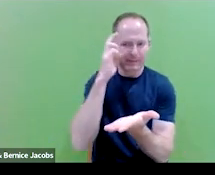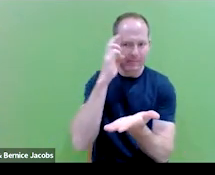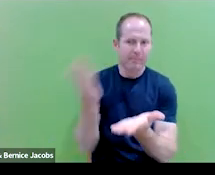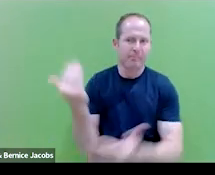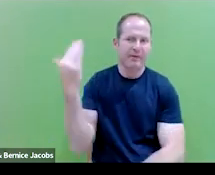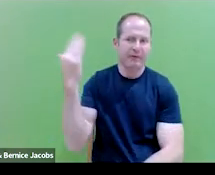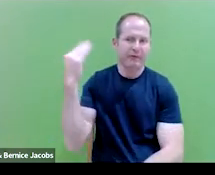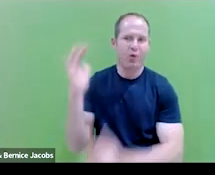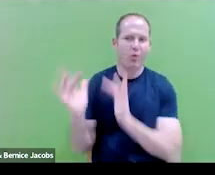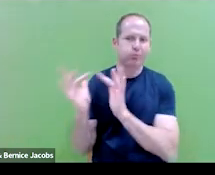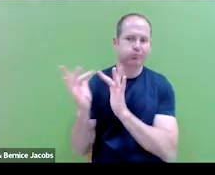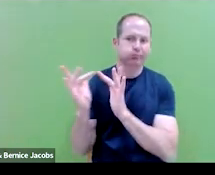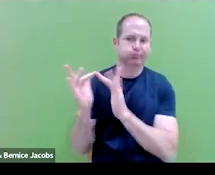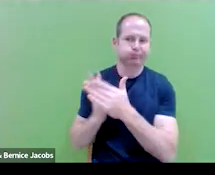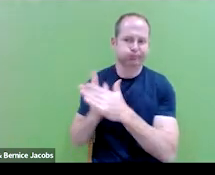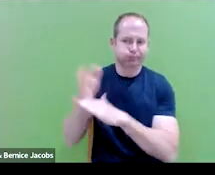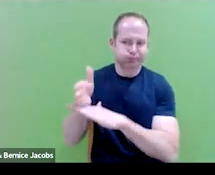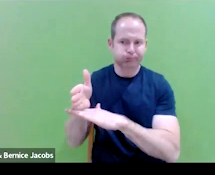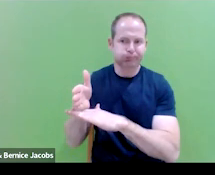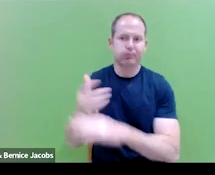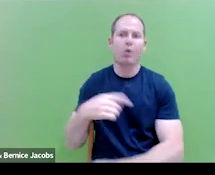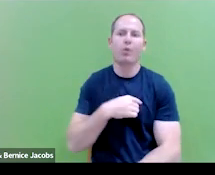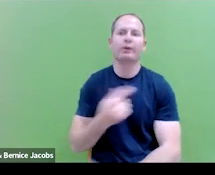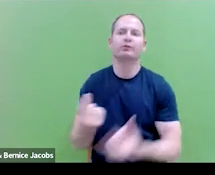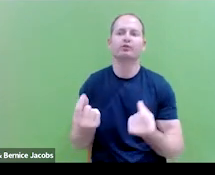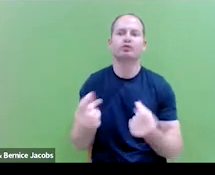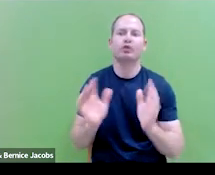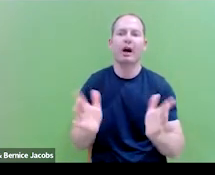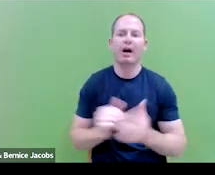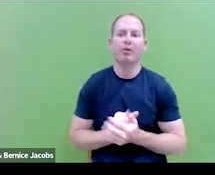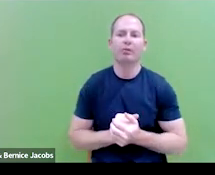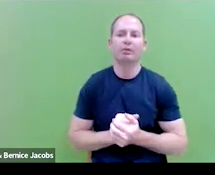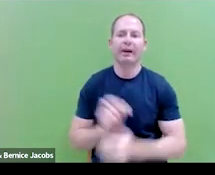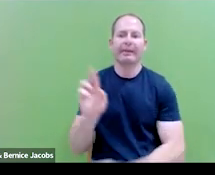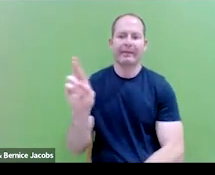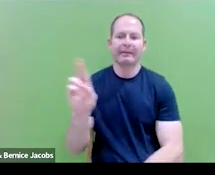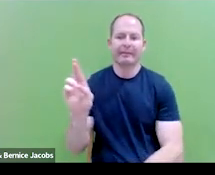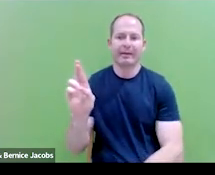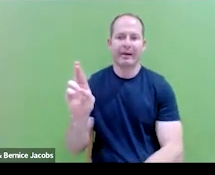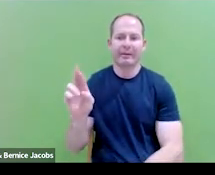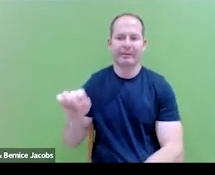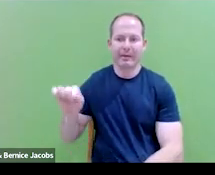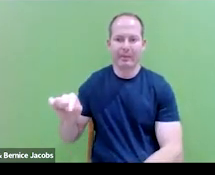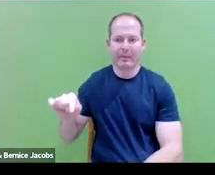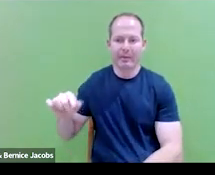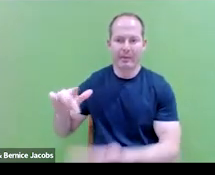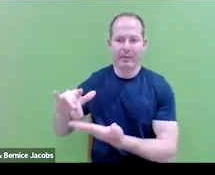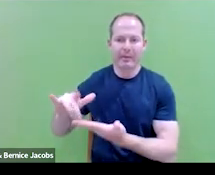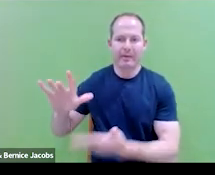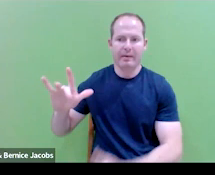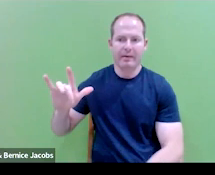for internet access, we could only ever scroll on the right-hand side because it had a scroll bar on one side of the